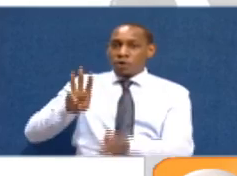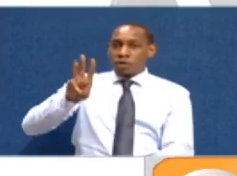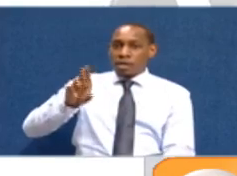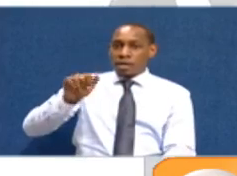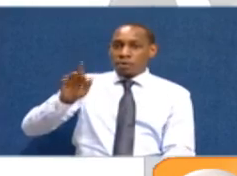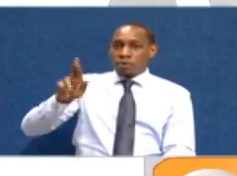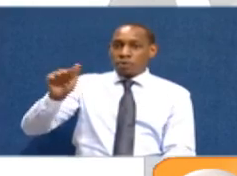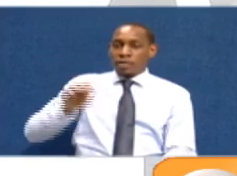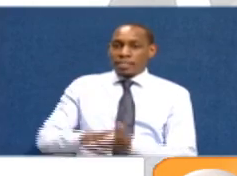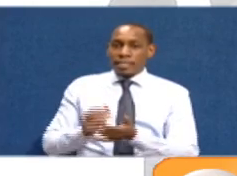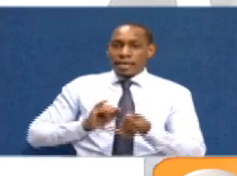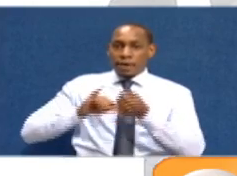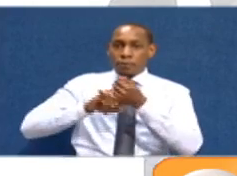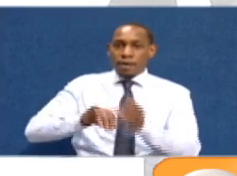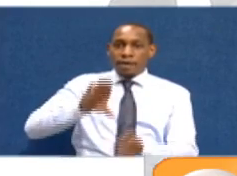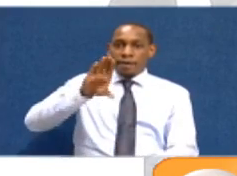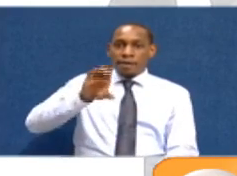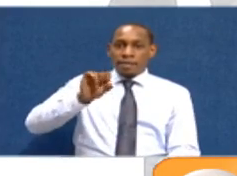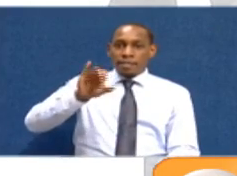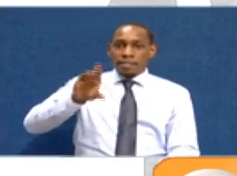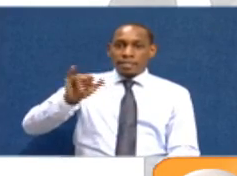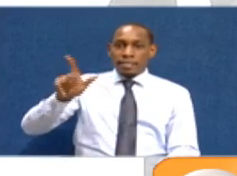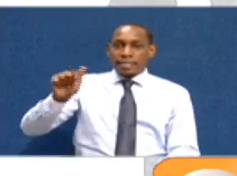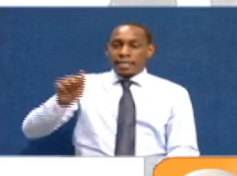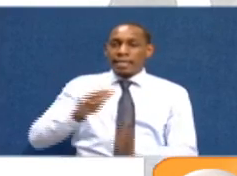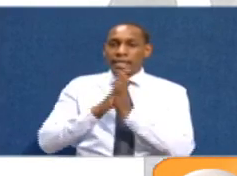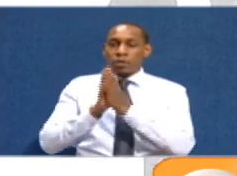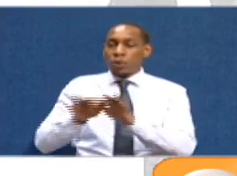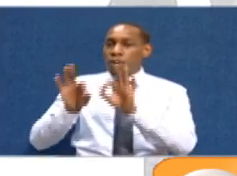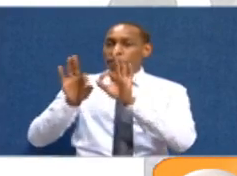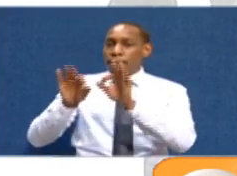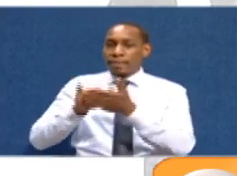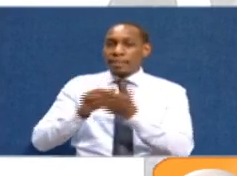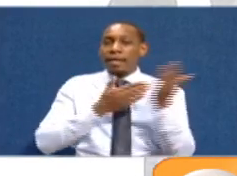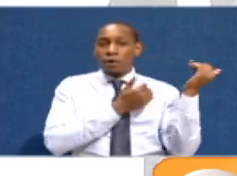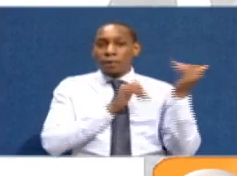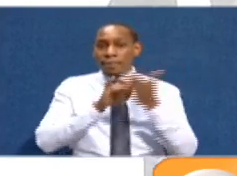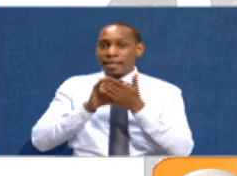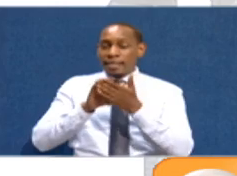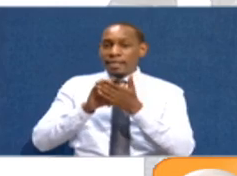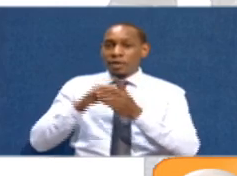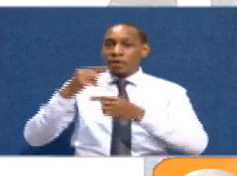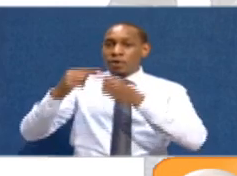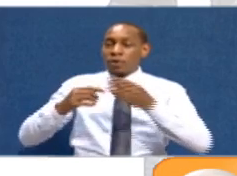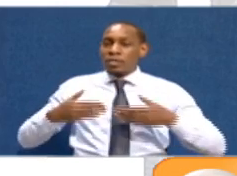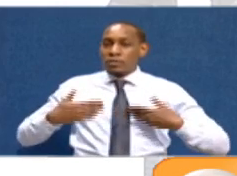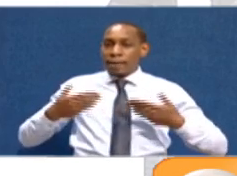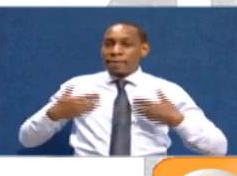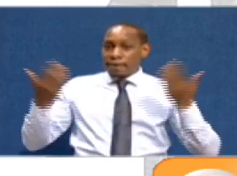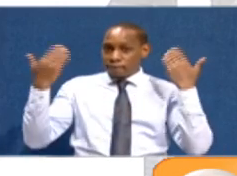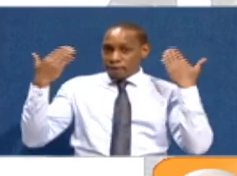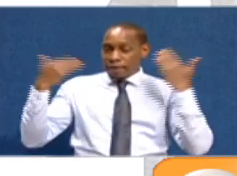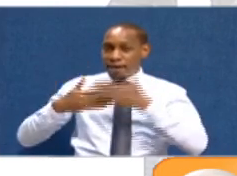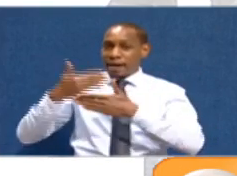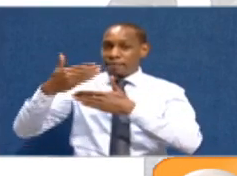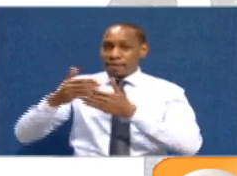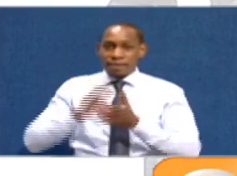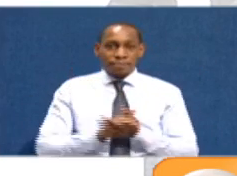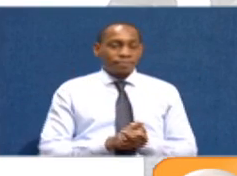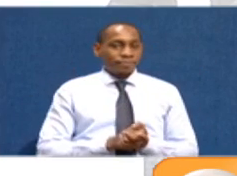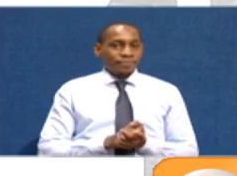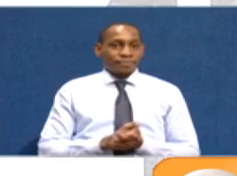his wife Cecilia here. My God, what a story. You guys are just, it's Cinderella. I hope this ends happily ever after. Huh? I hope so too. We